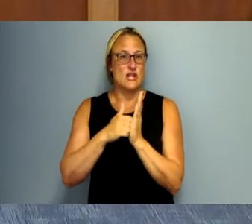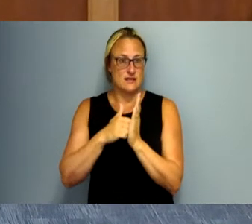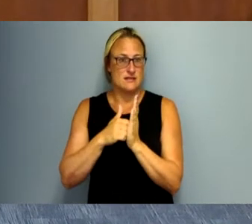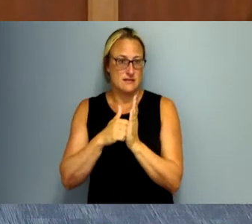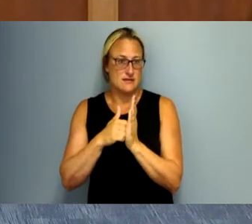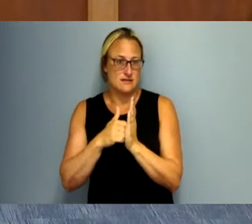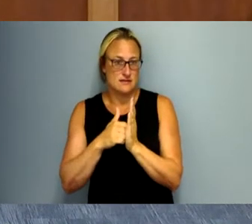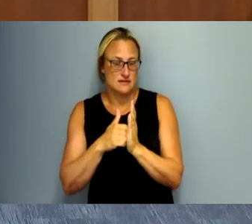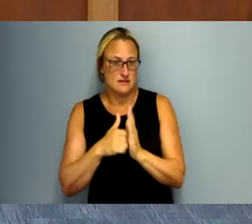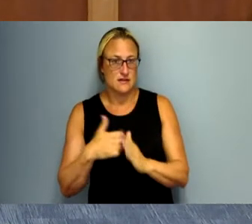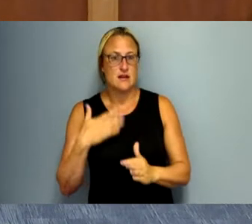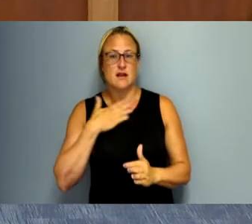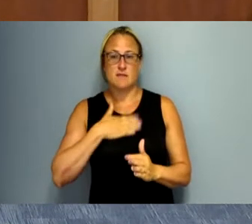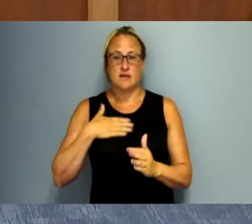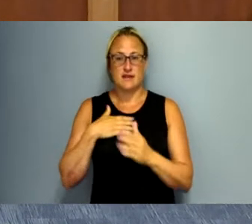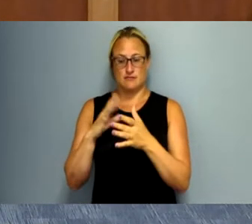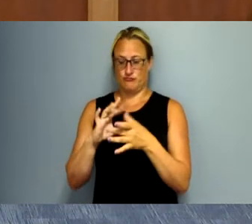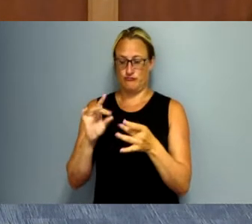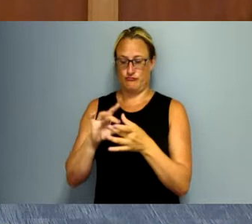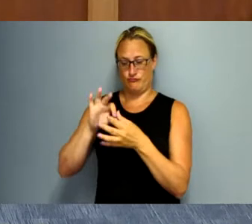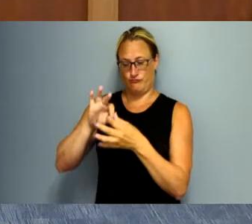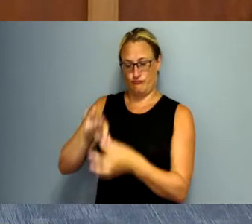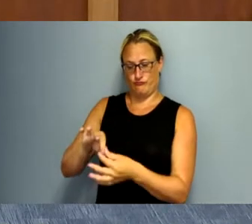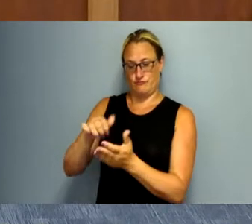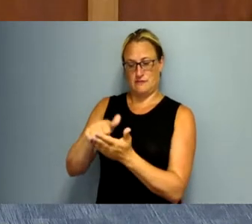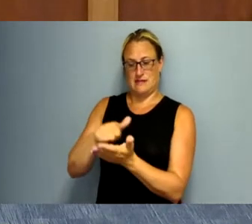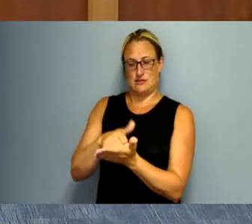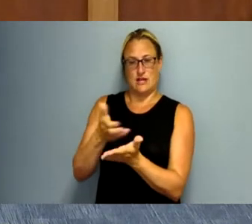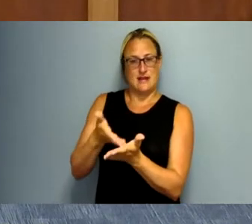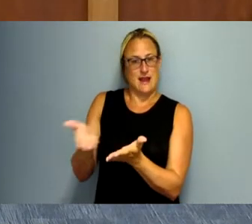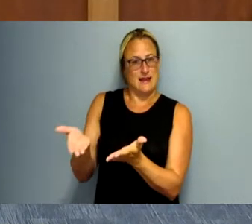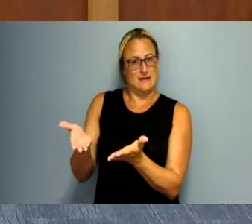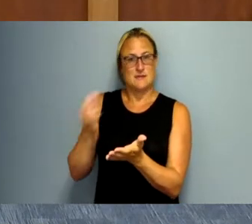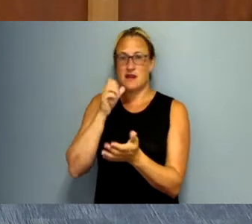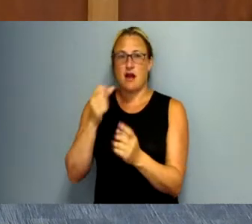people comment on agenda items themselves.